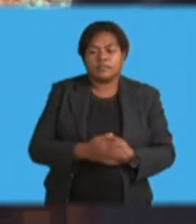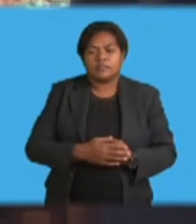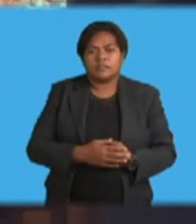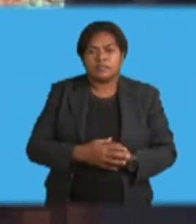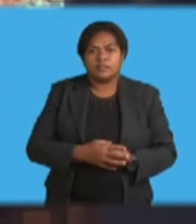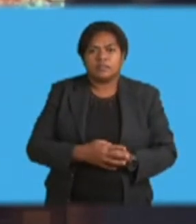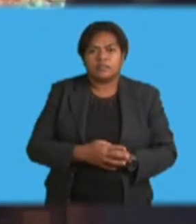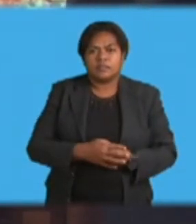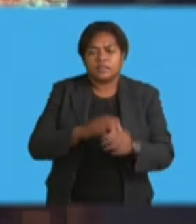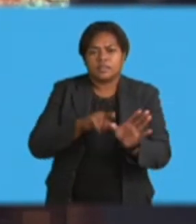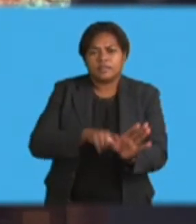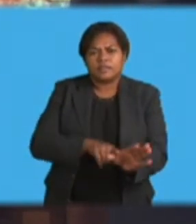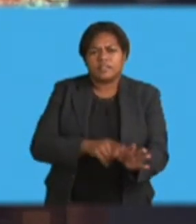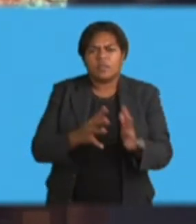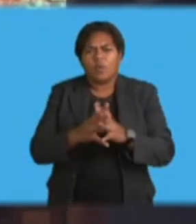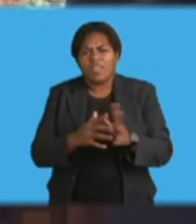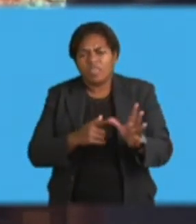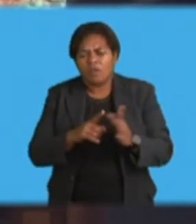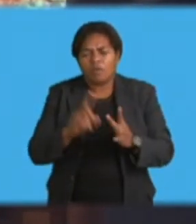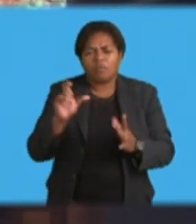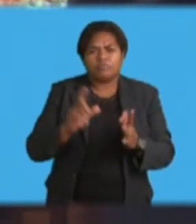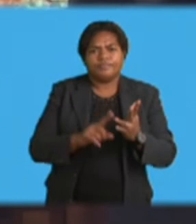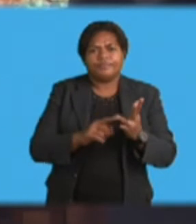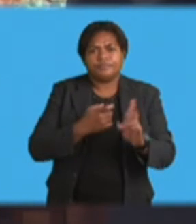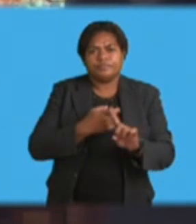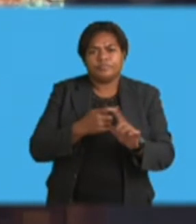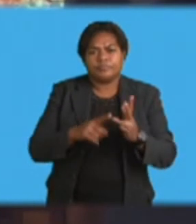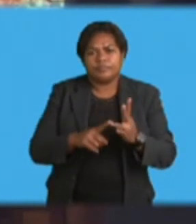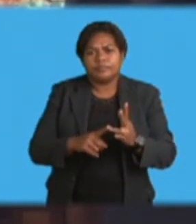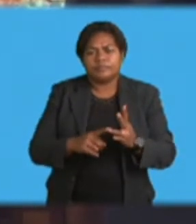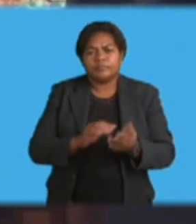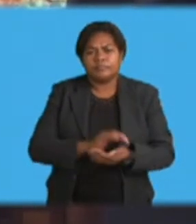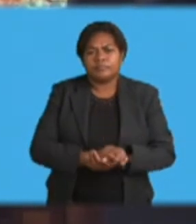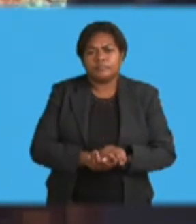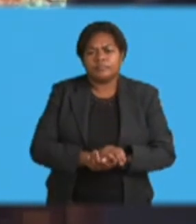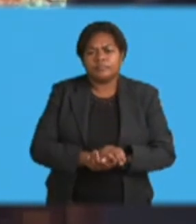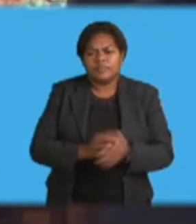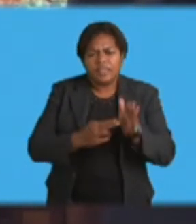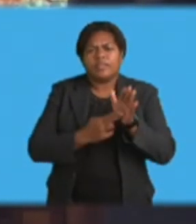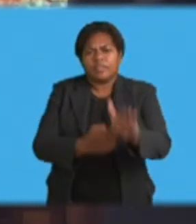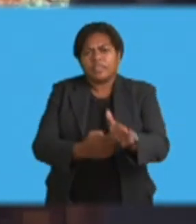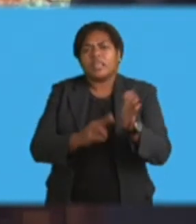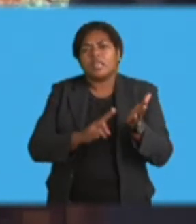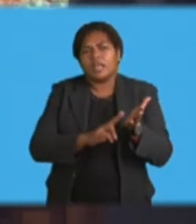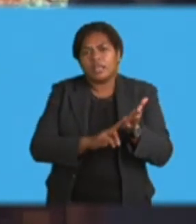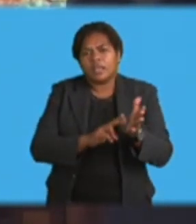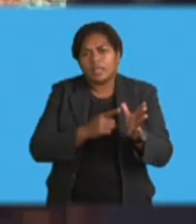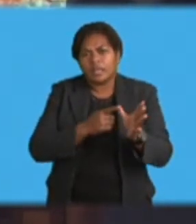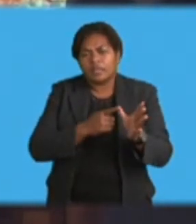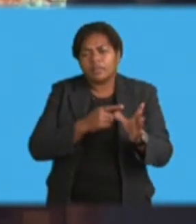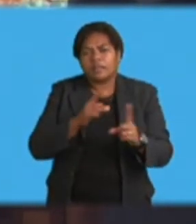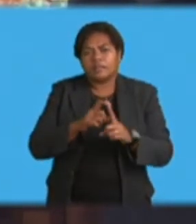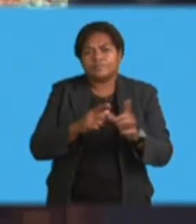Waizoko River mouth dredging, Neni River maintenance and dredging, Nandakuni Bank Protection, the Wandini